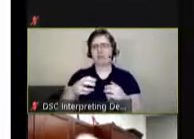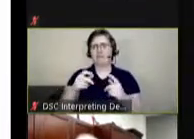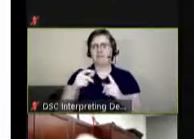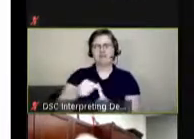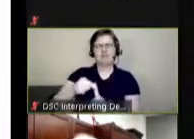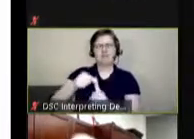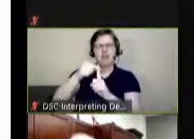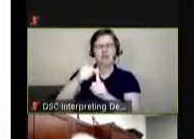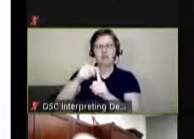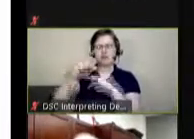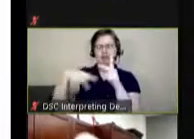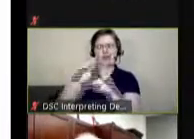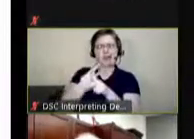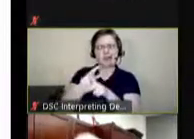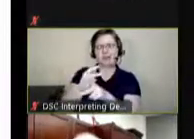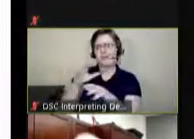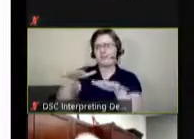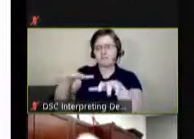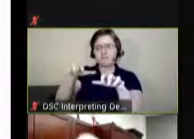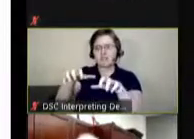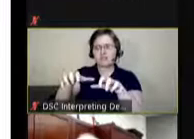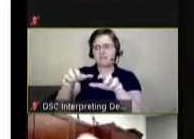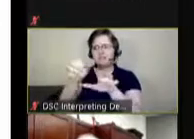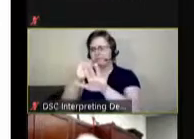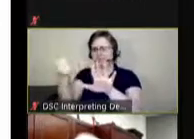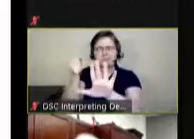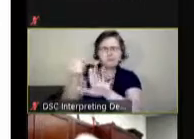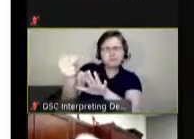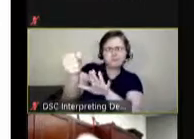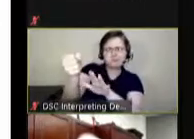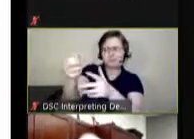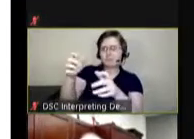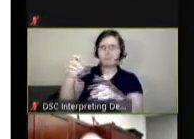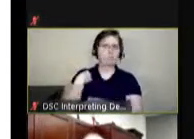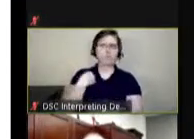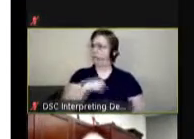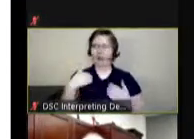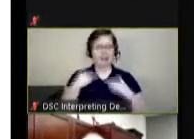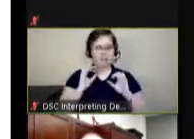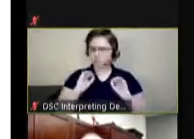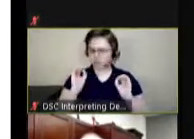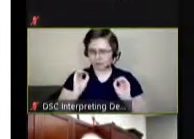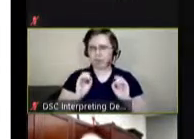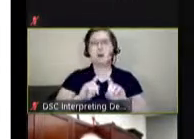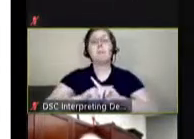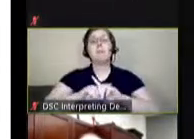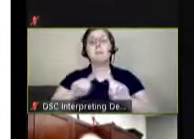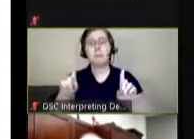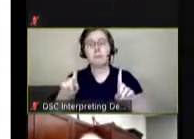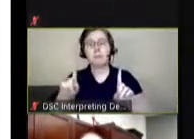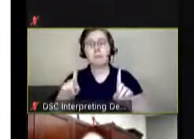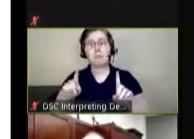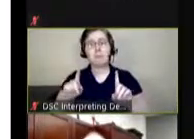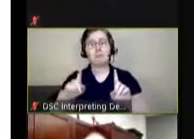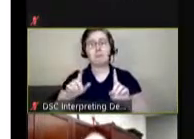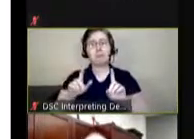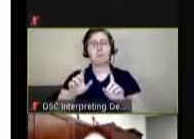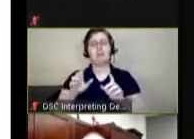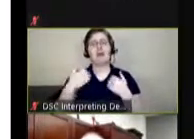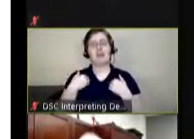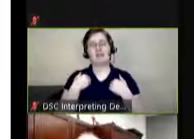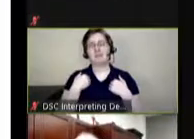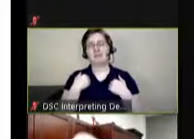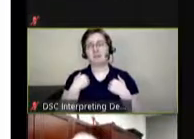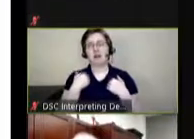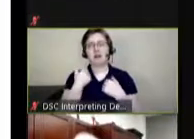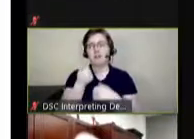special special freezer for that. And we don't have that, but we do, public health does not have that here locally, but we do have